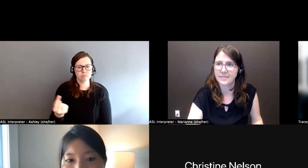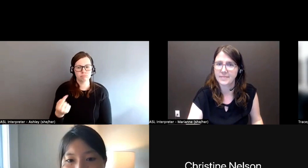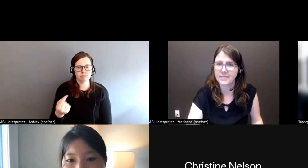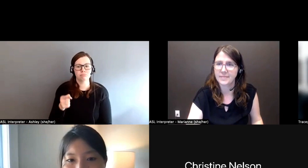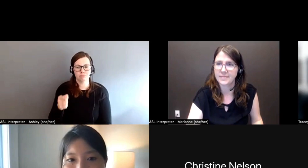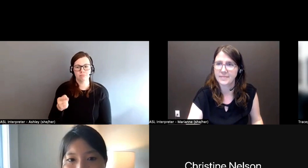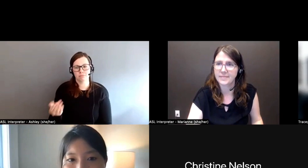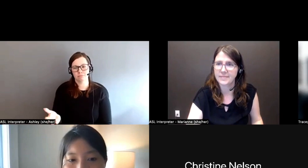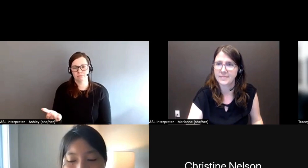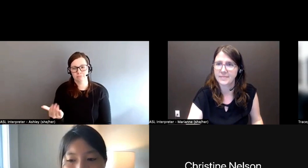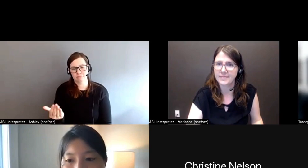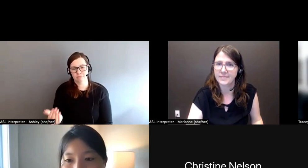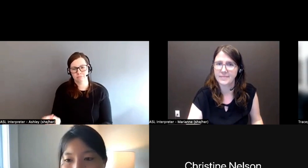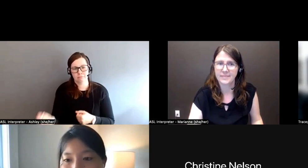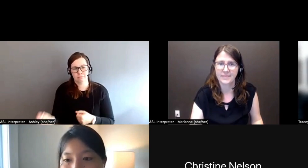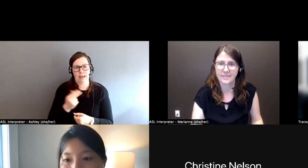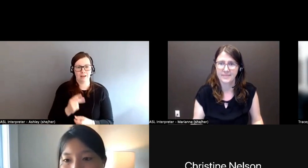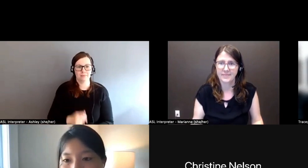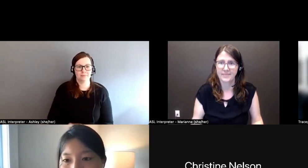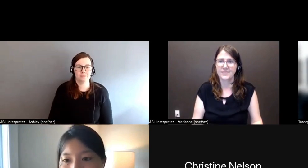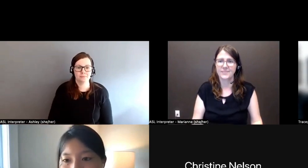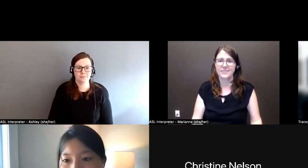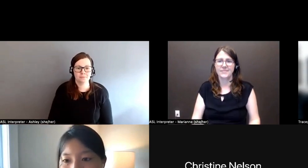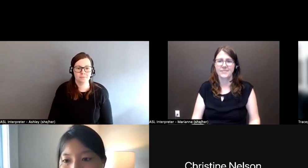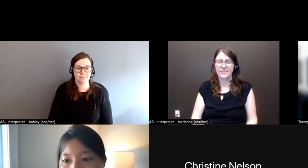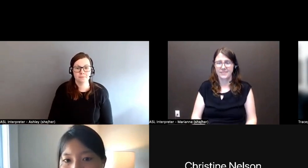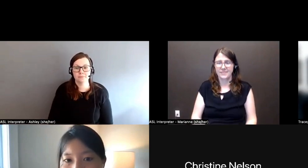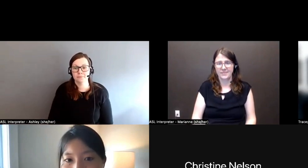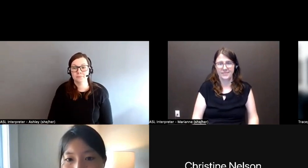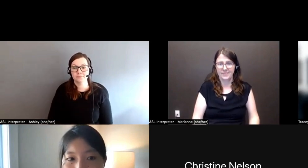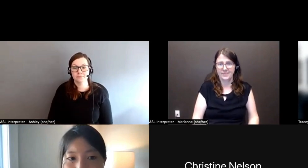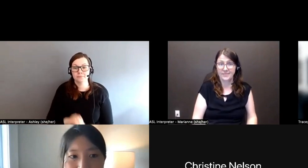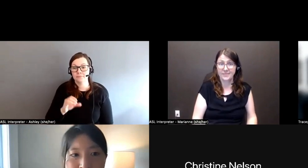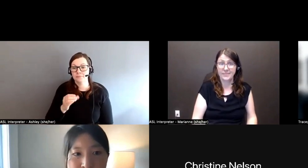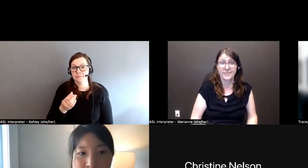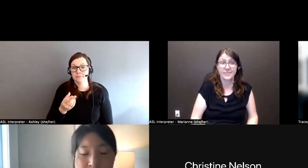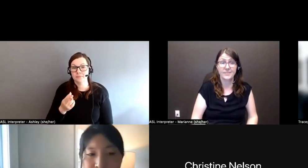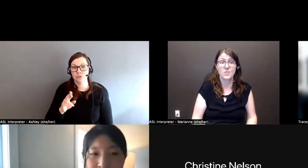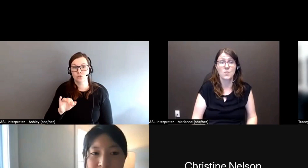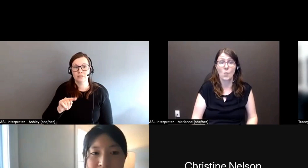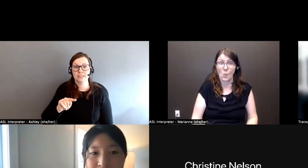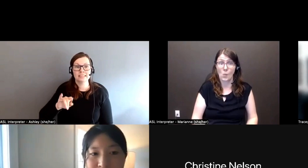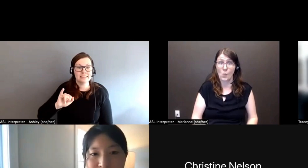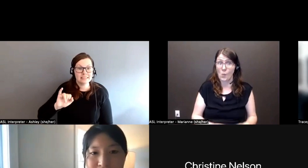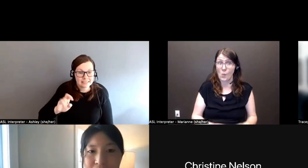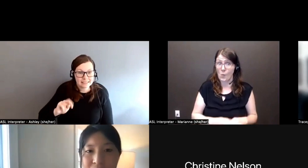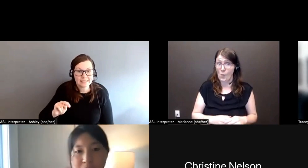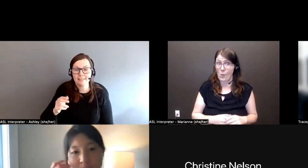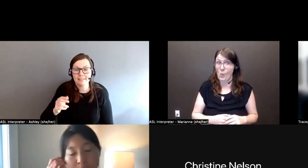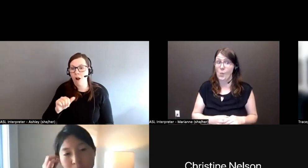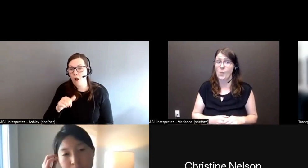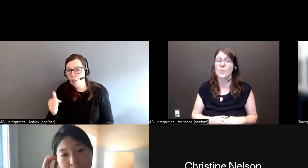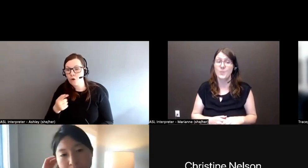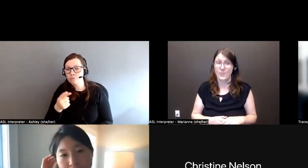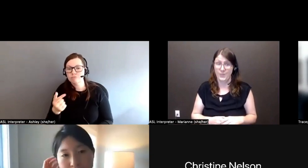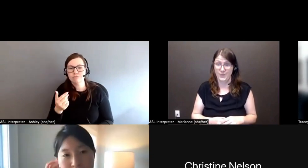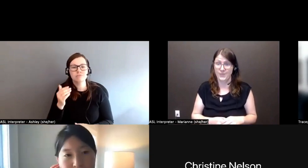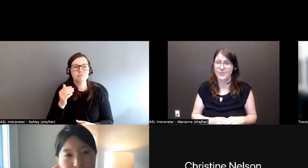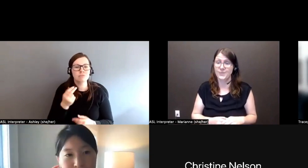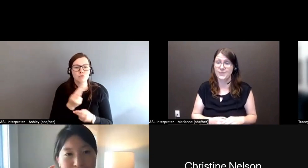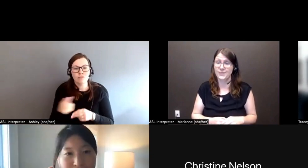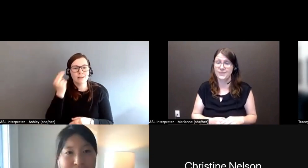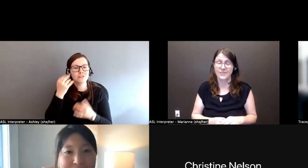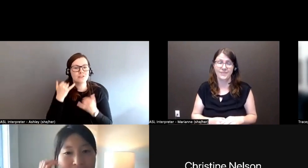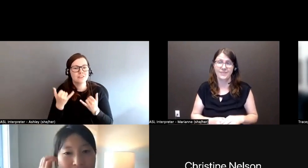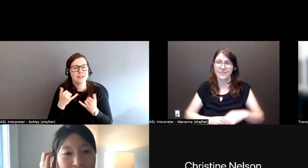Christine Nelson. Any reflections about today? What did you think about the YouTube session or the TikTok? What's resonated with